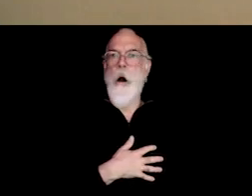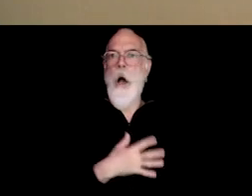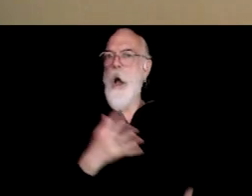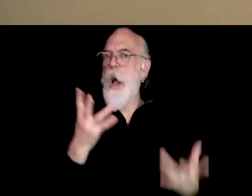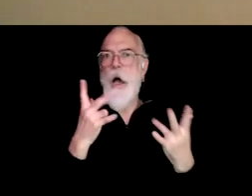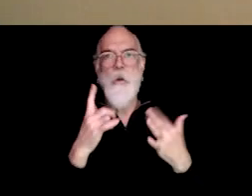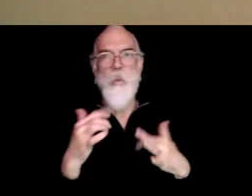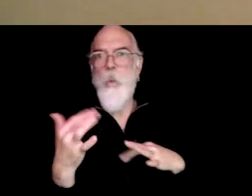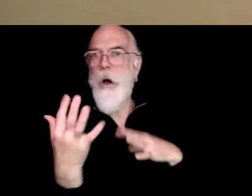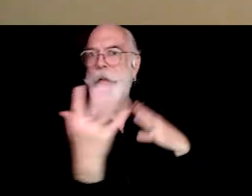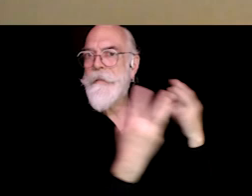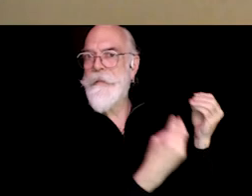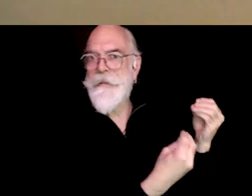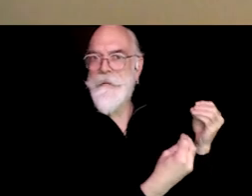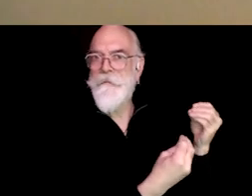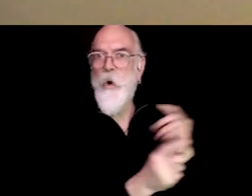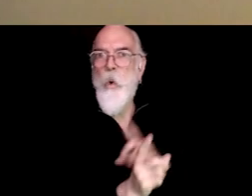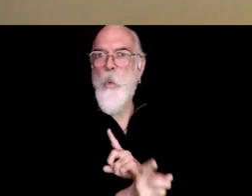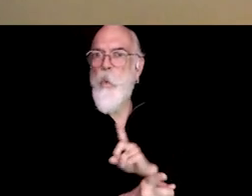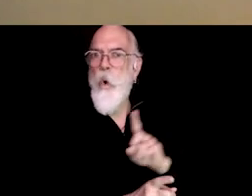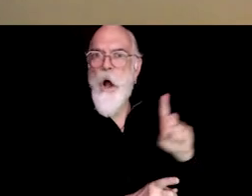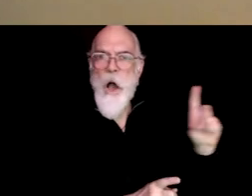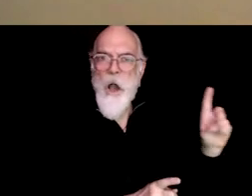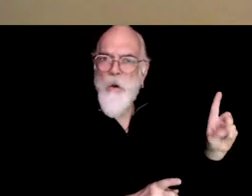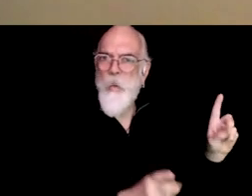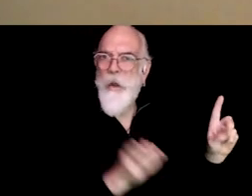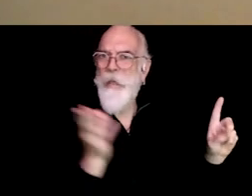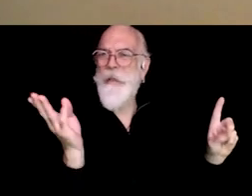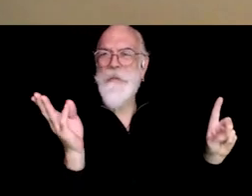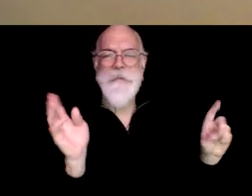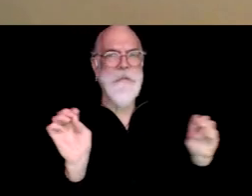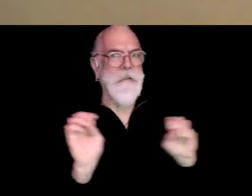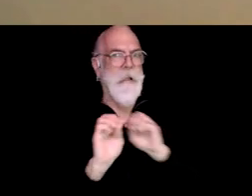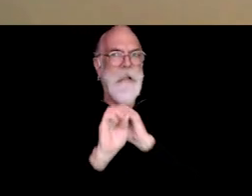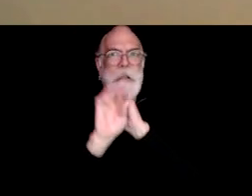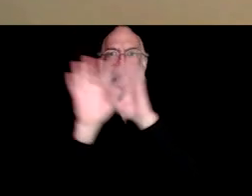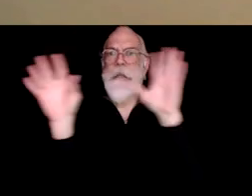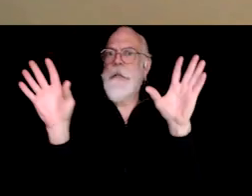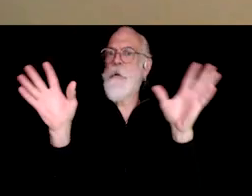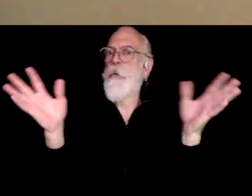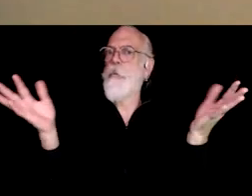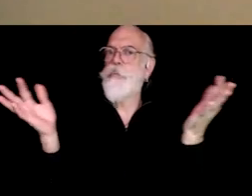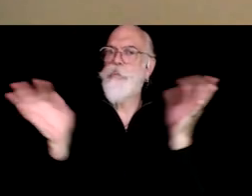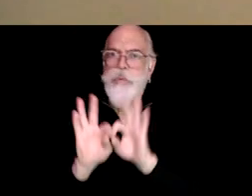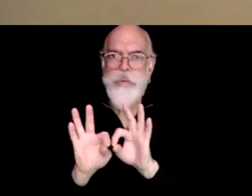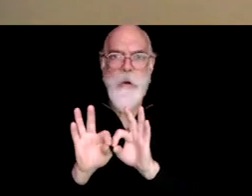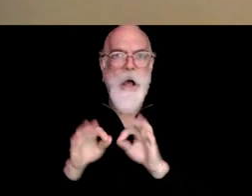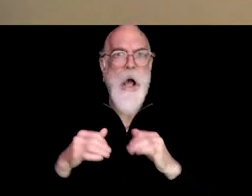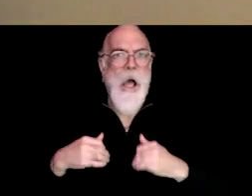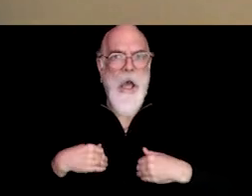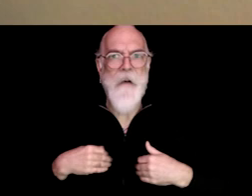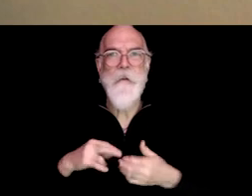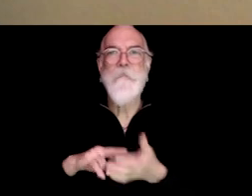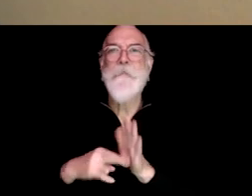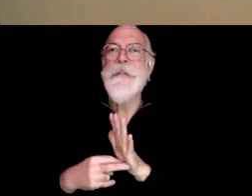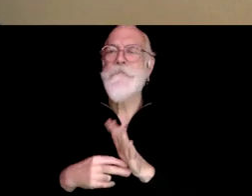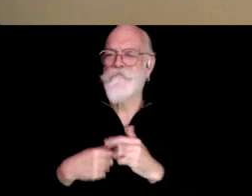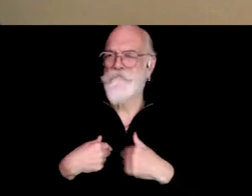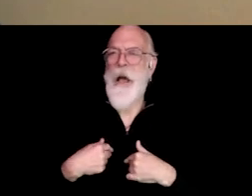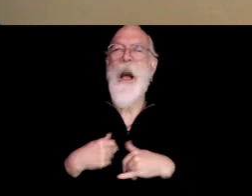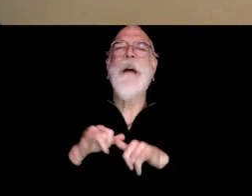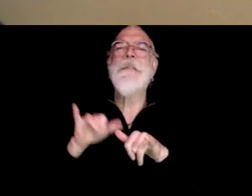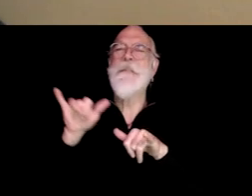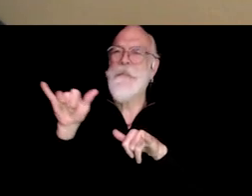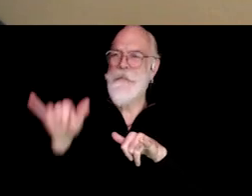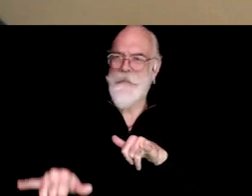leave. I didn't want to walk away from something so clearly meaningful, and so I remained